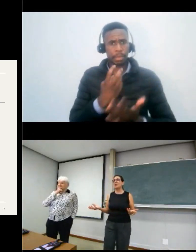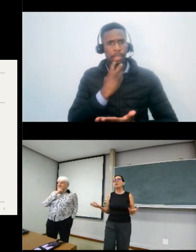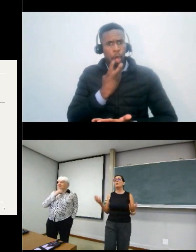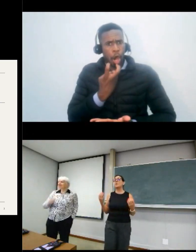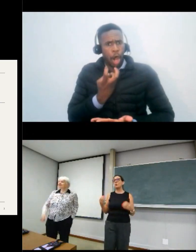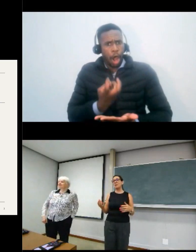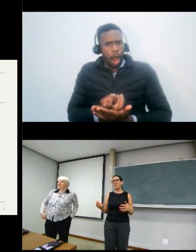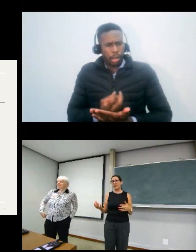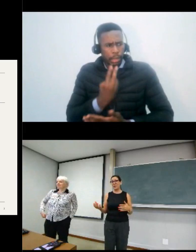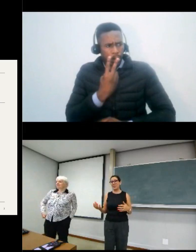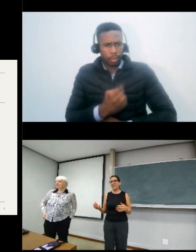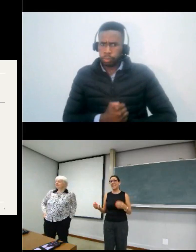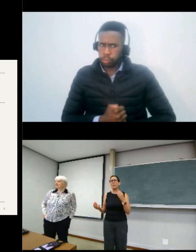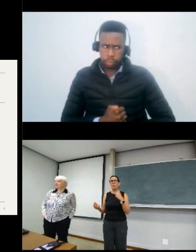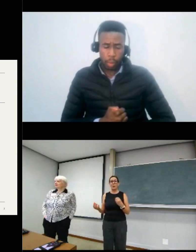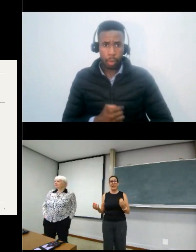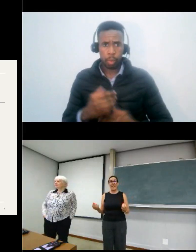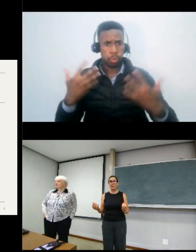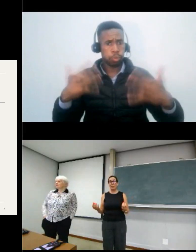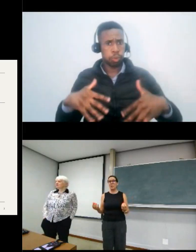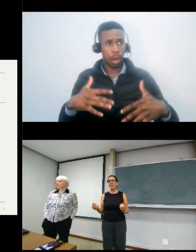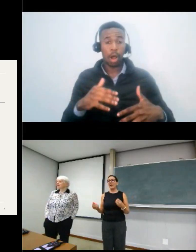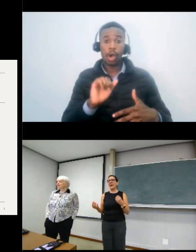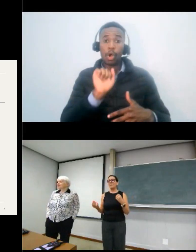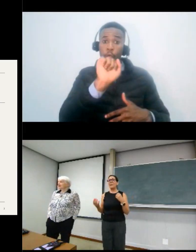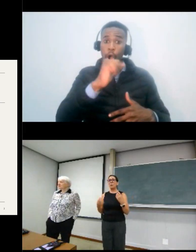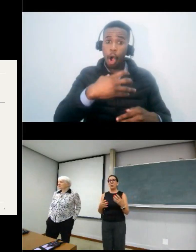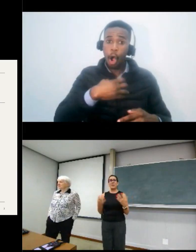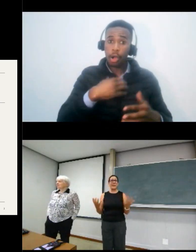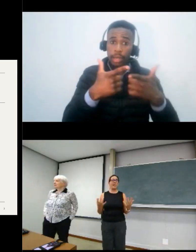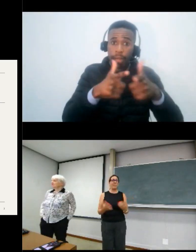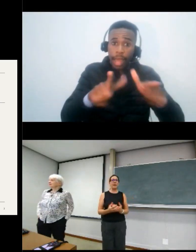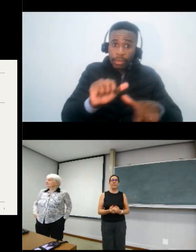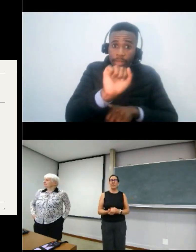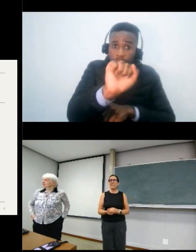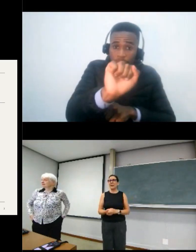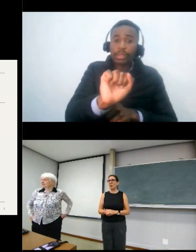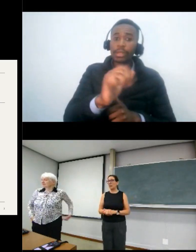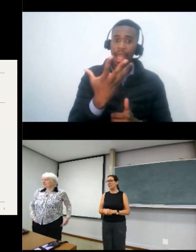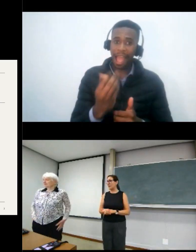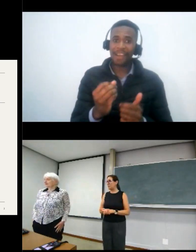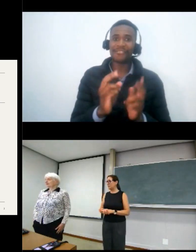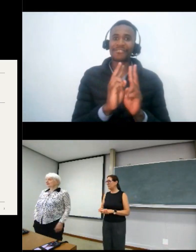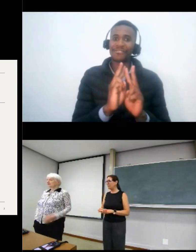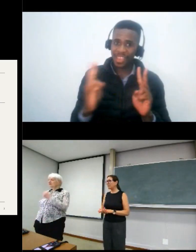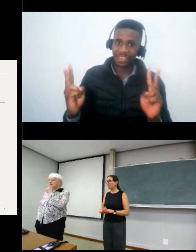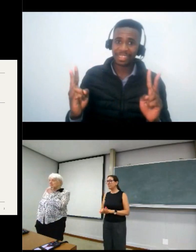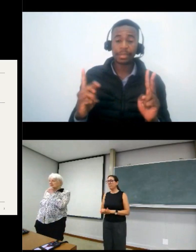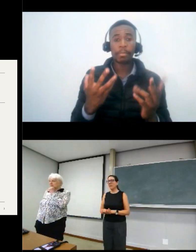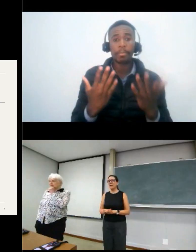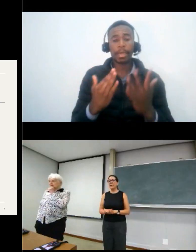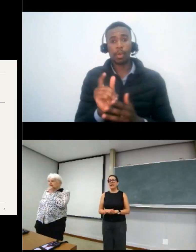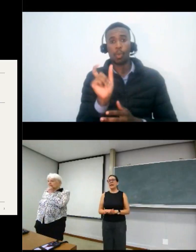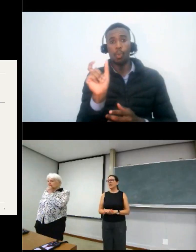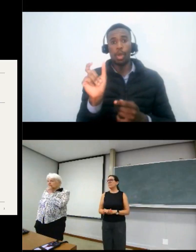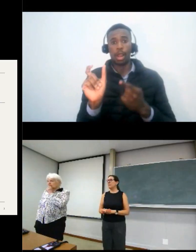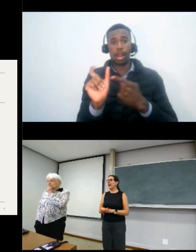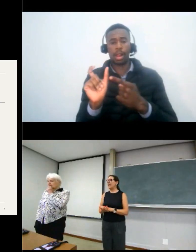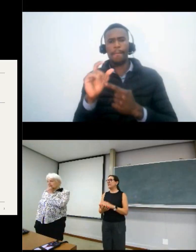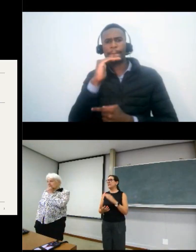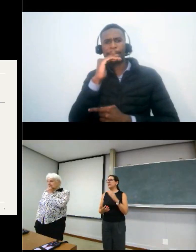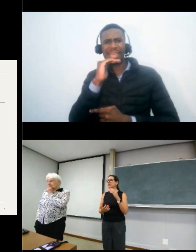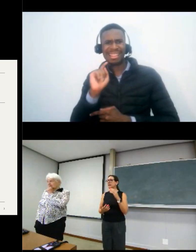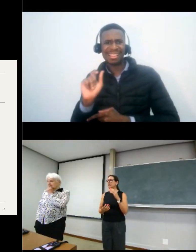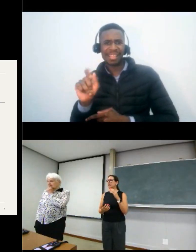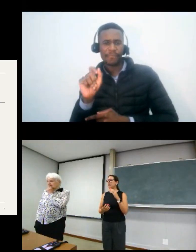much variation you don't notice in your own language, how many words there are for the same concept.